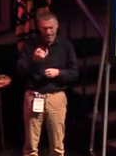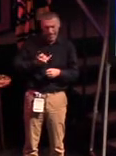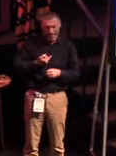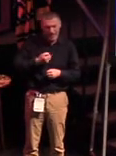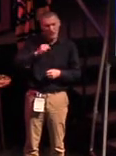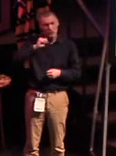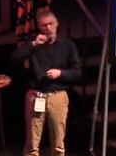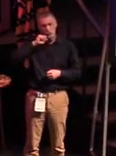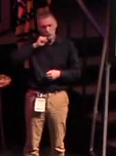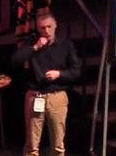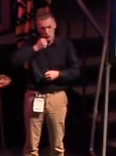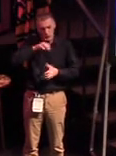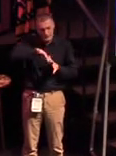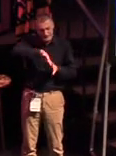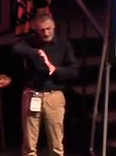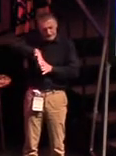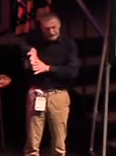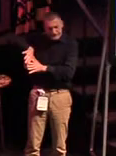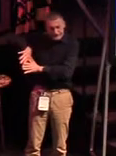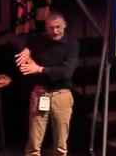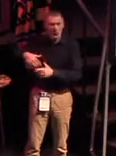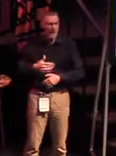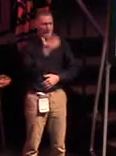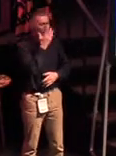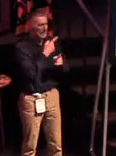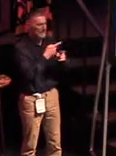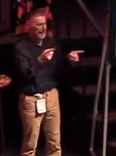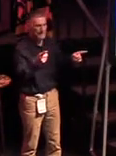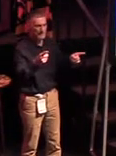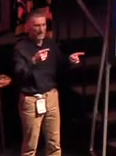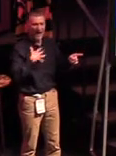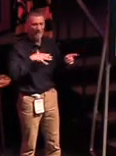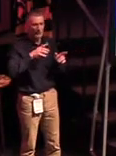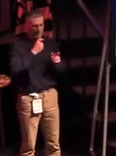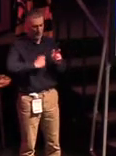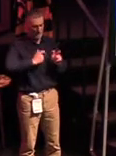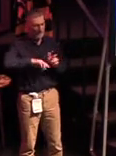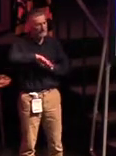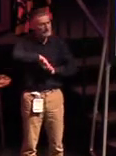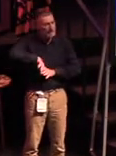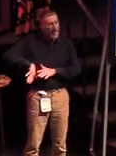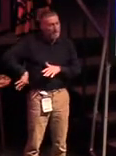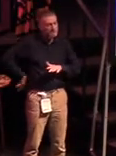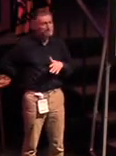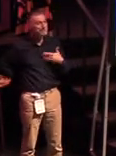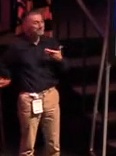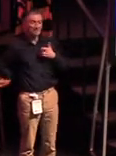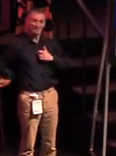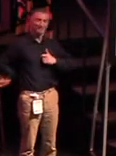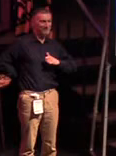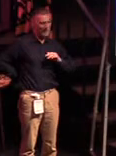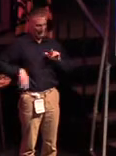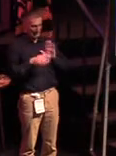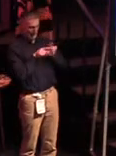at the door in order to not embarrass other people, make other people feel uncomfortable with me being there. I needed to be a bit more like